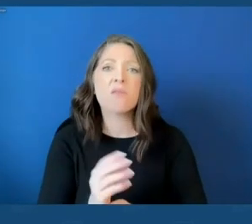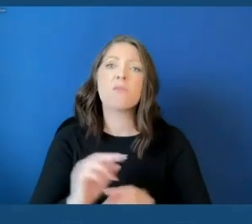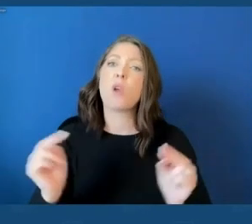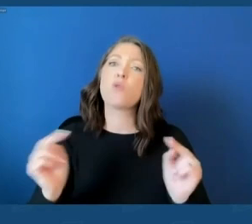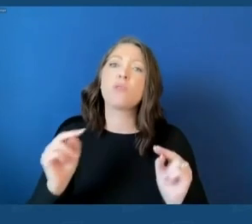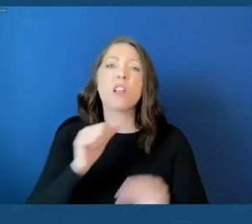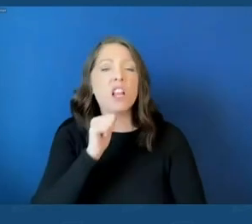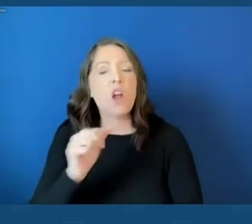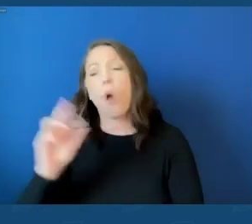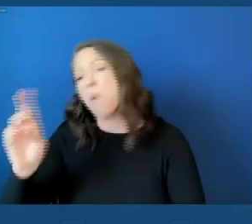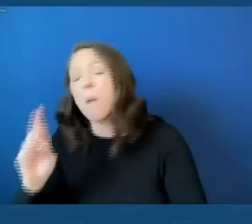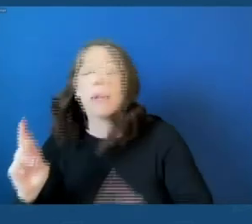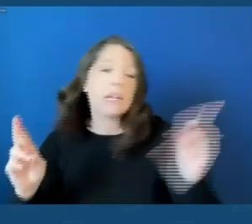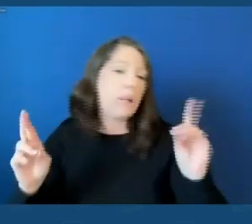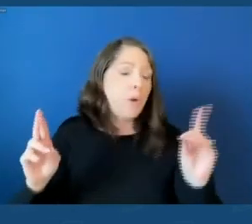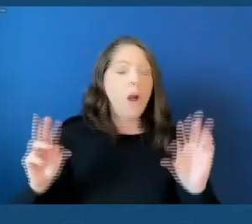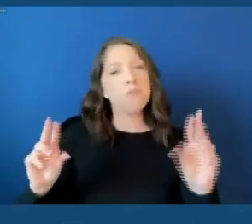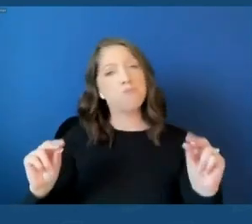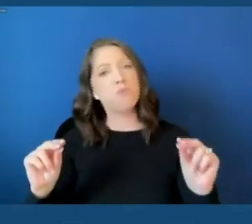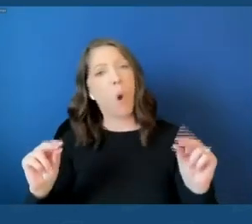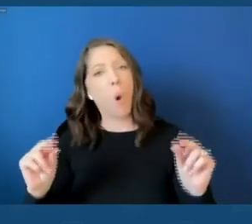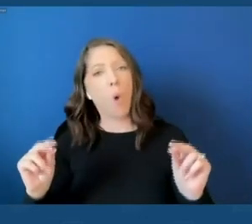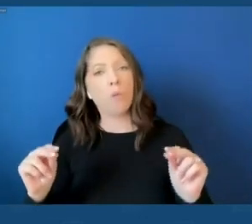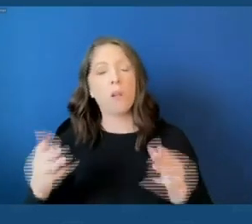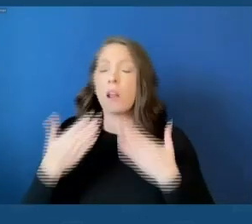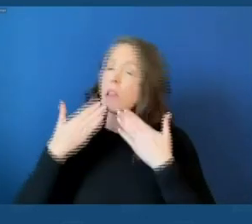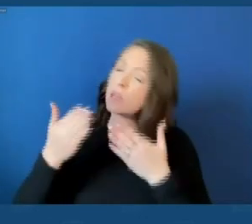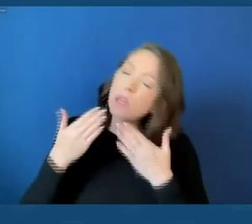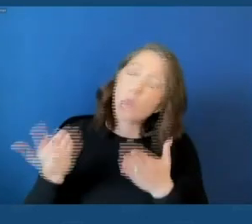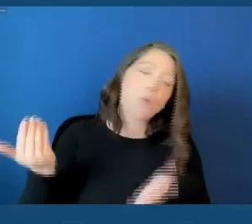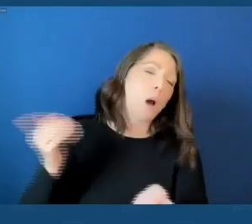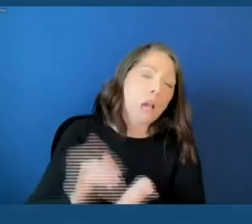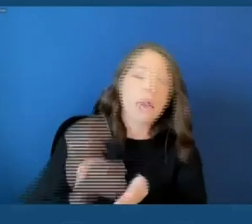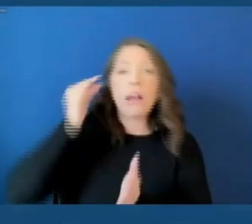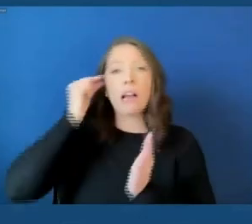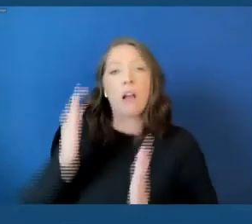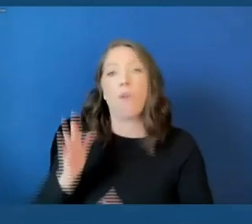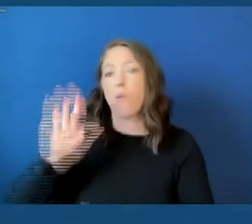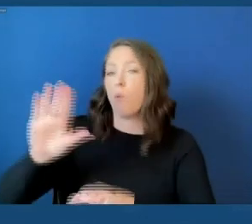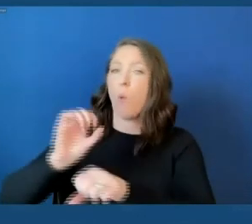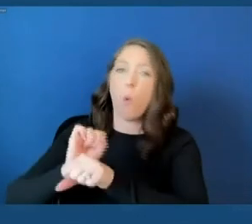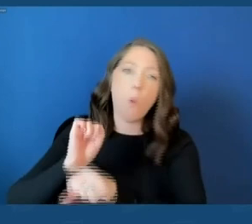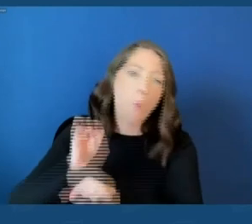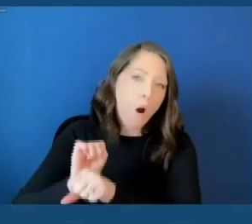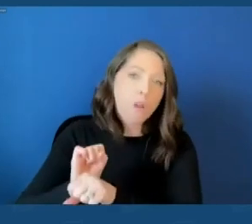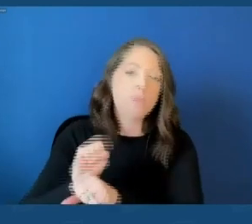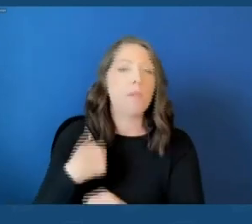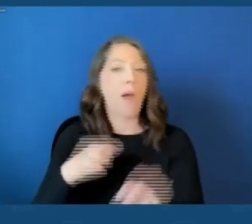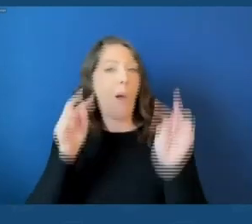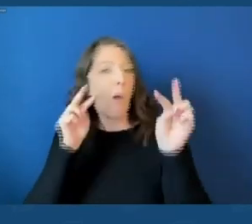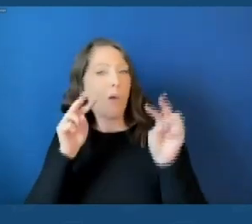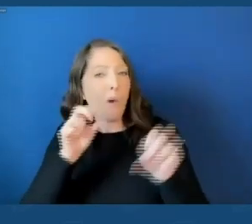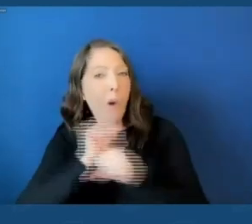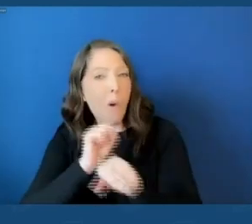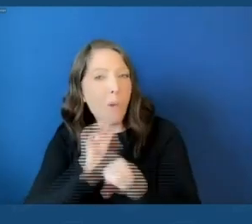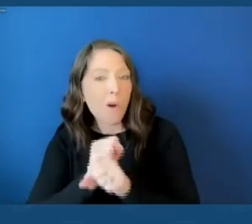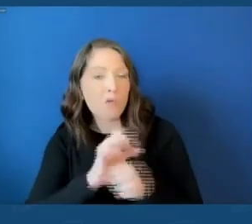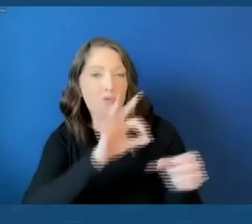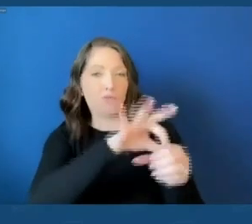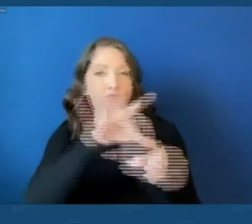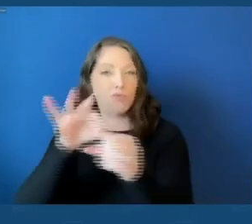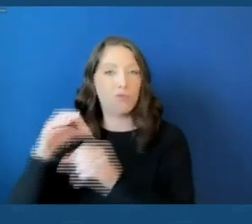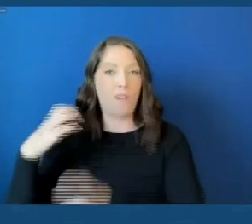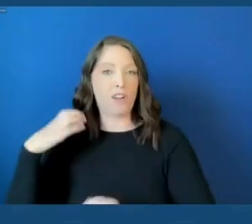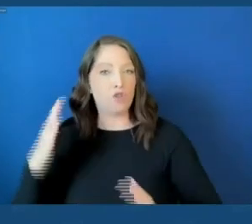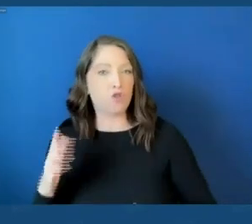And I just, again, want to thank the governor for all that you're doing, and look forward to working with all the elected officials,